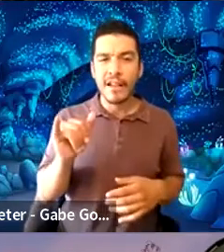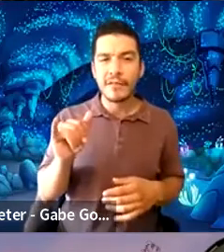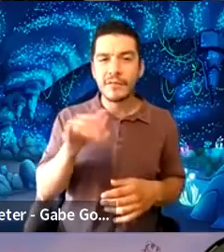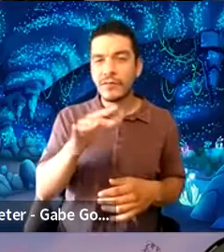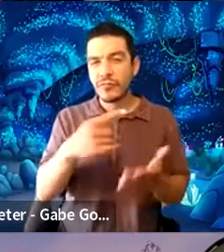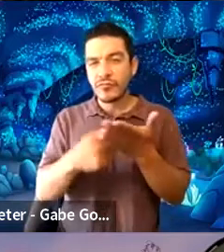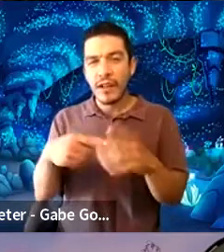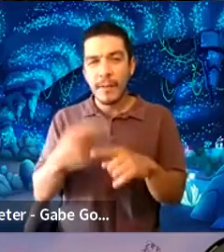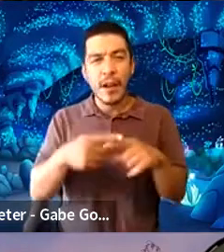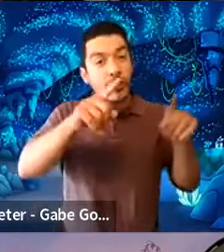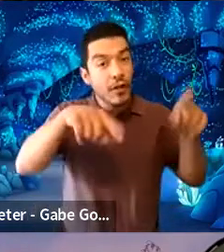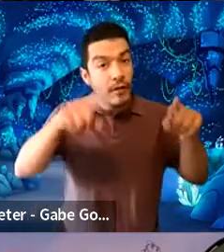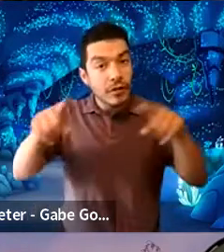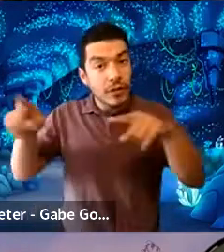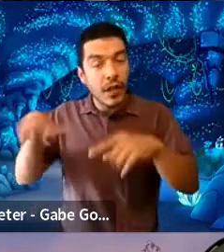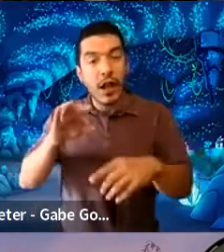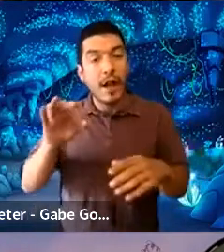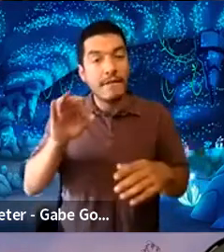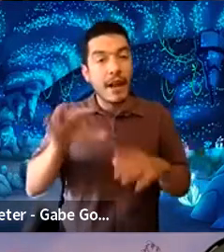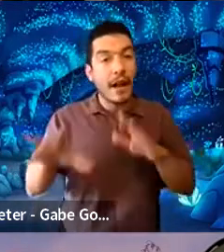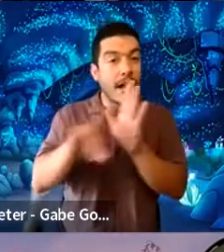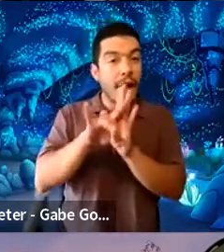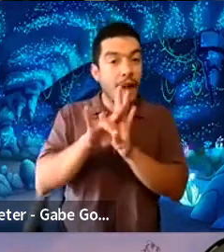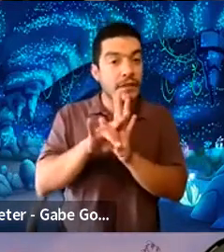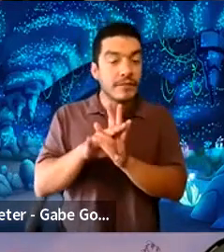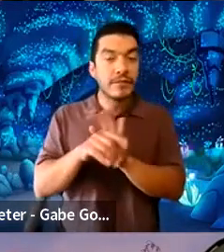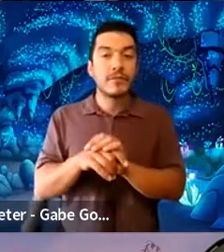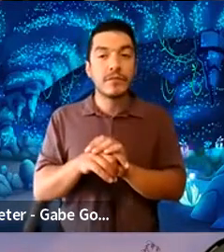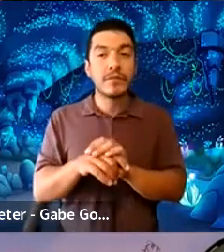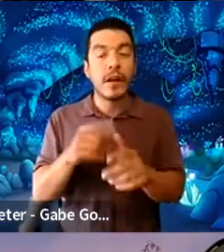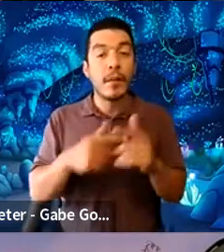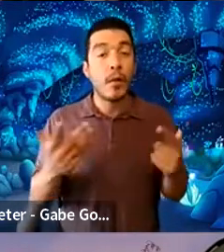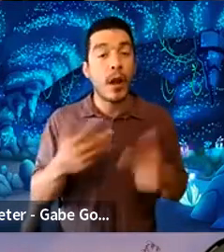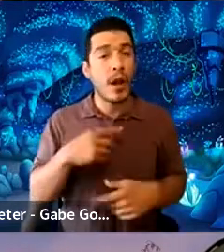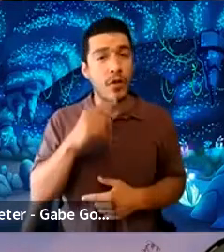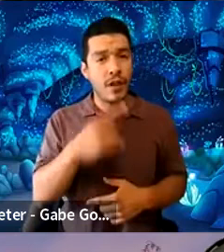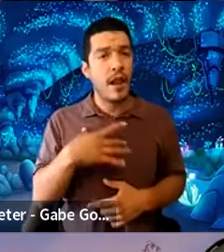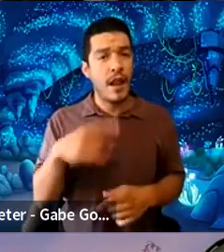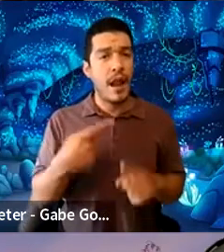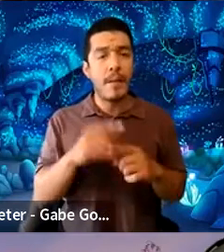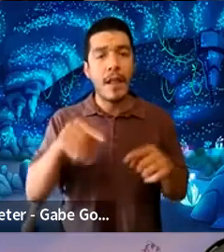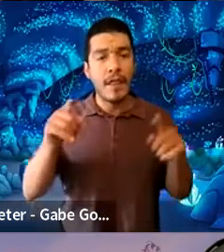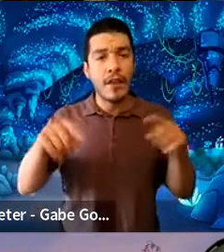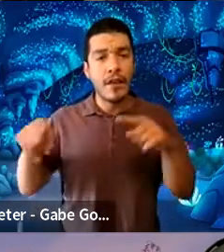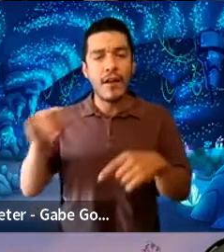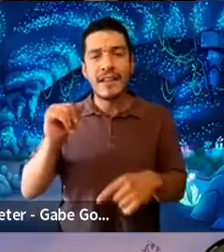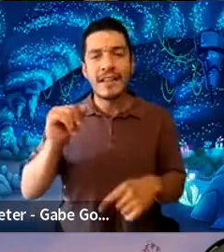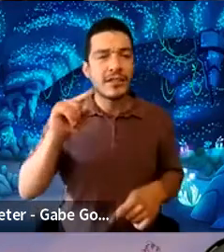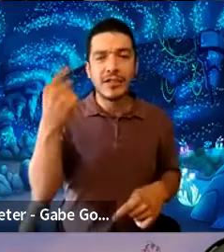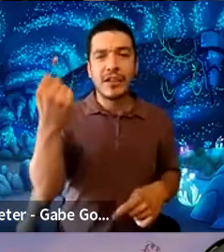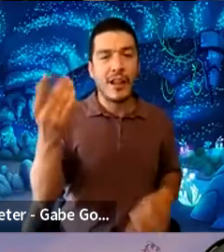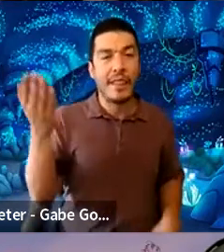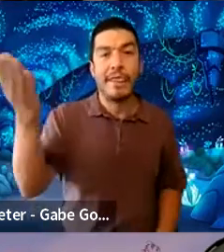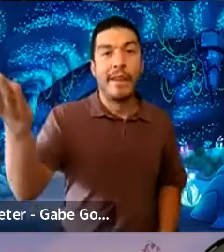you were talking about the diversity of the cast. But what I really like about that diversity is it's just